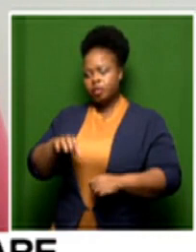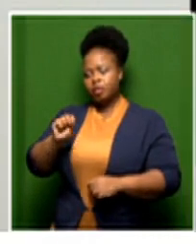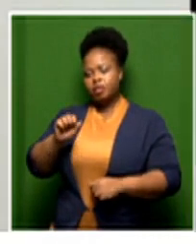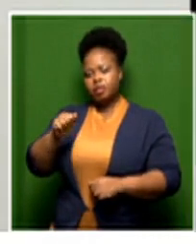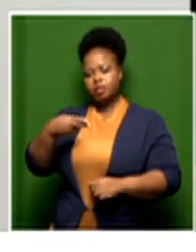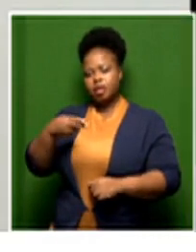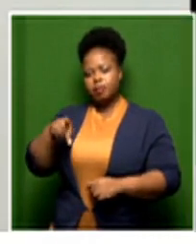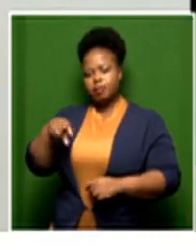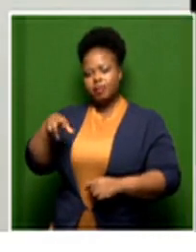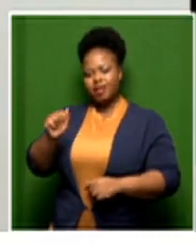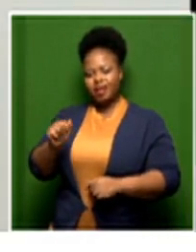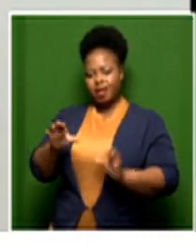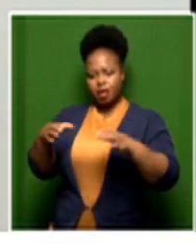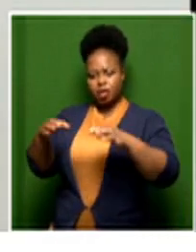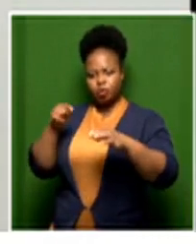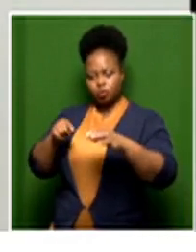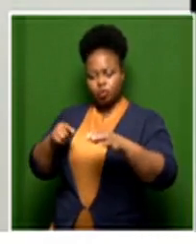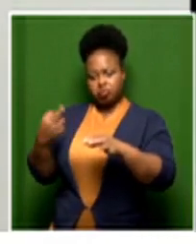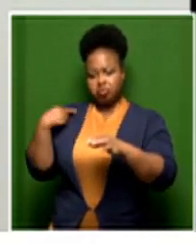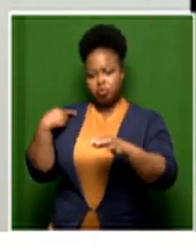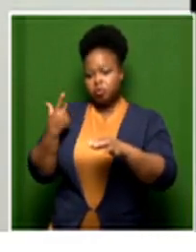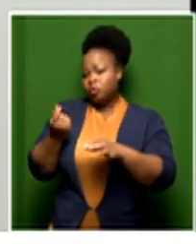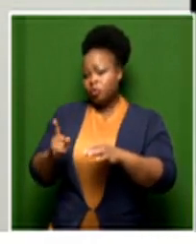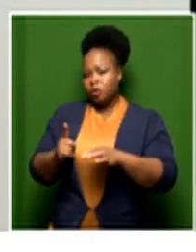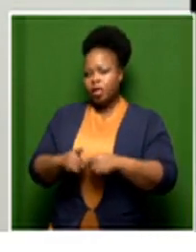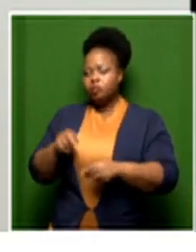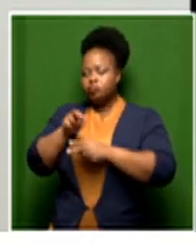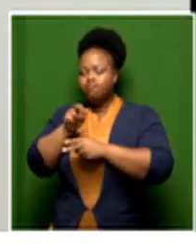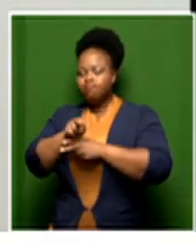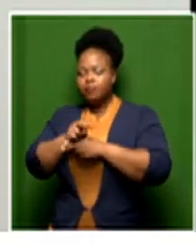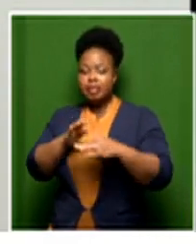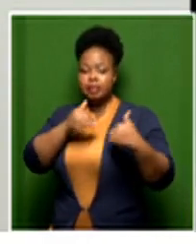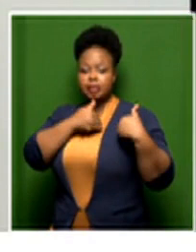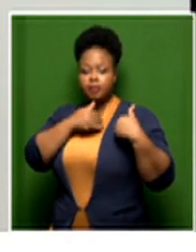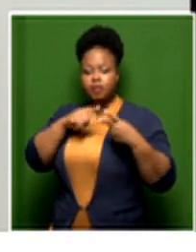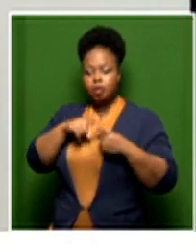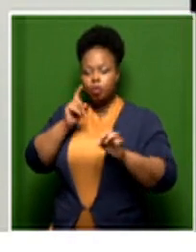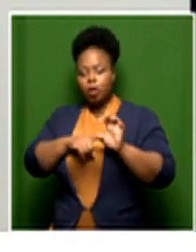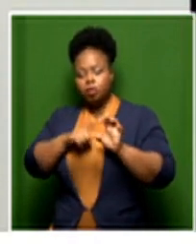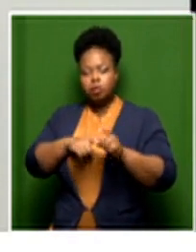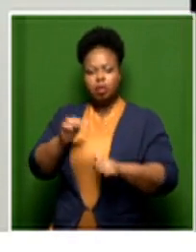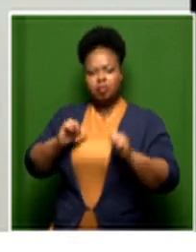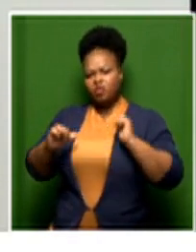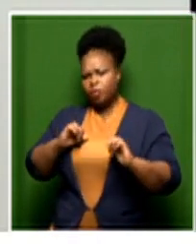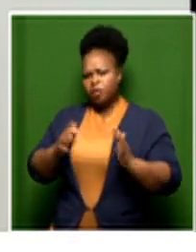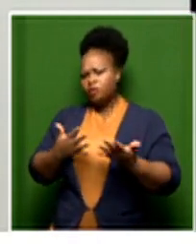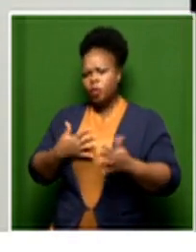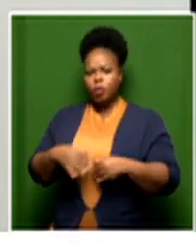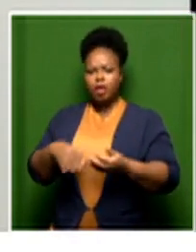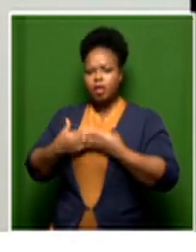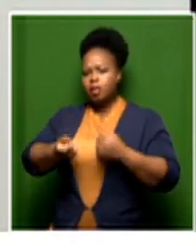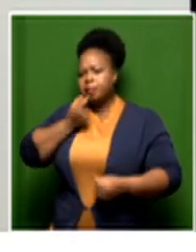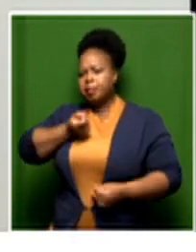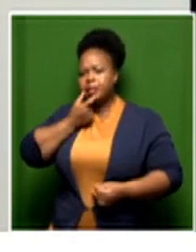regulatory authority, is to ensure and maintain the safety, quality and performance of medical devices, or the efficacy of